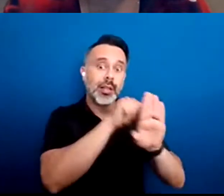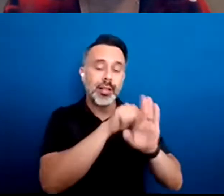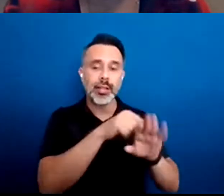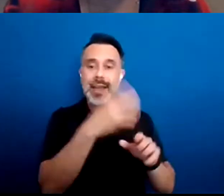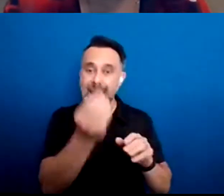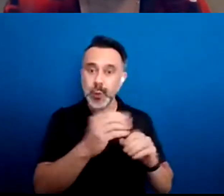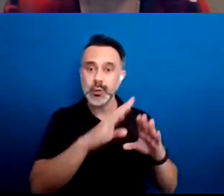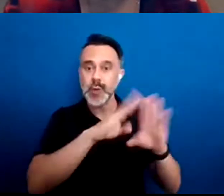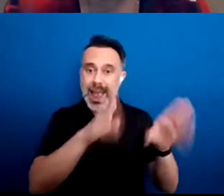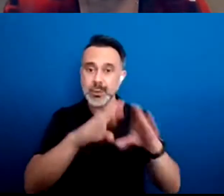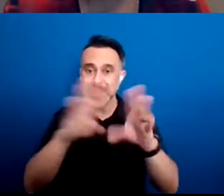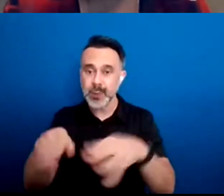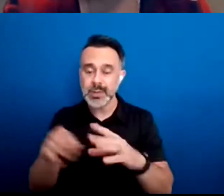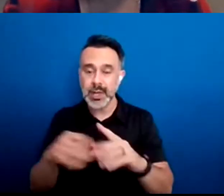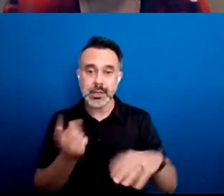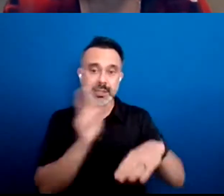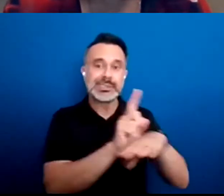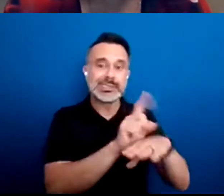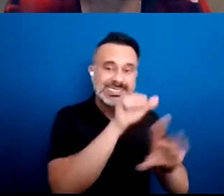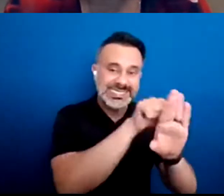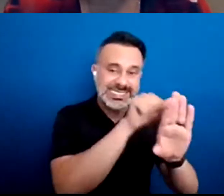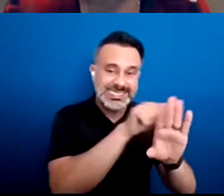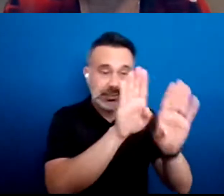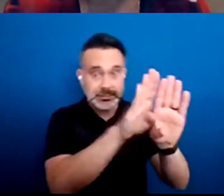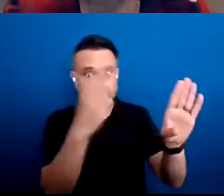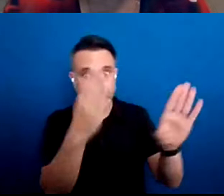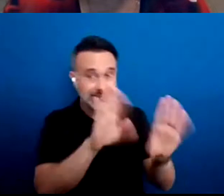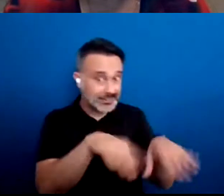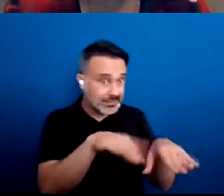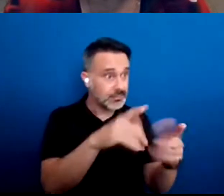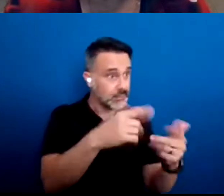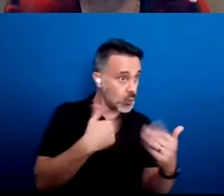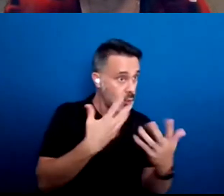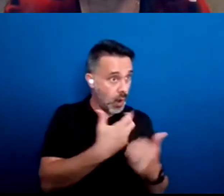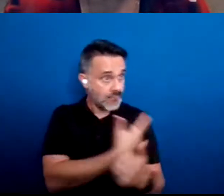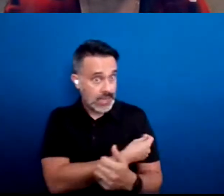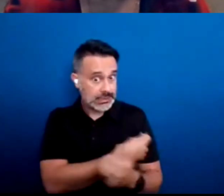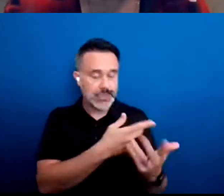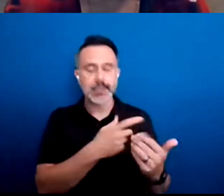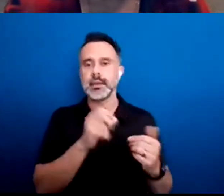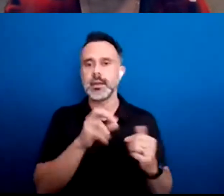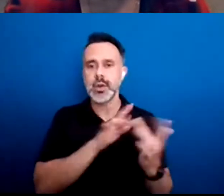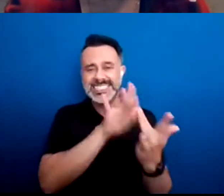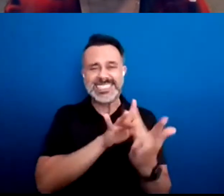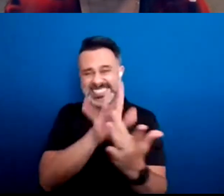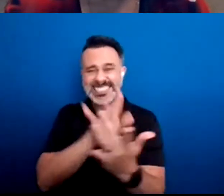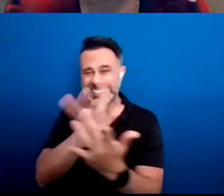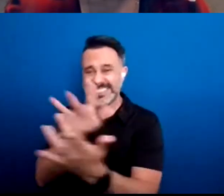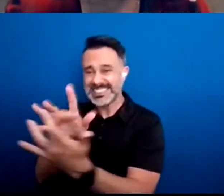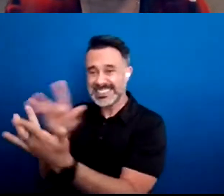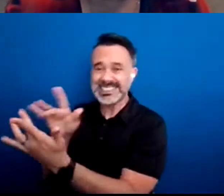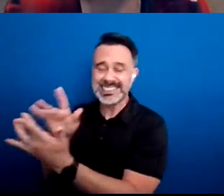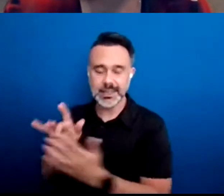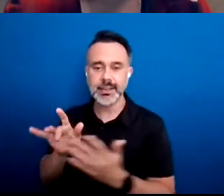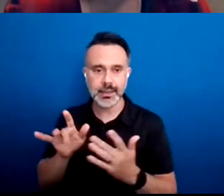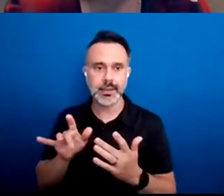people registered, answer questions, call them up to make sure that they were going to make their appointment. So all of these things are very